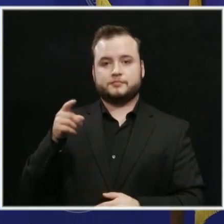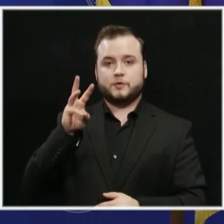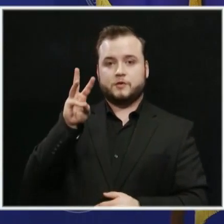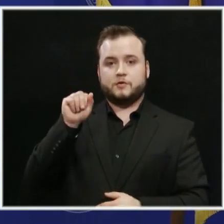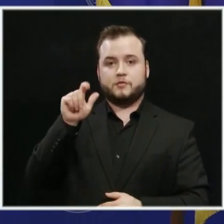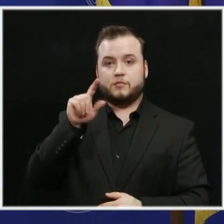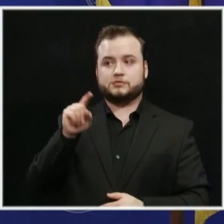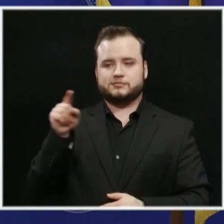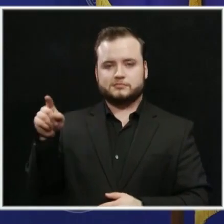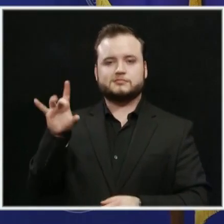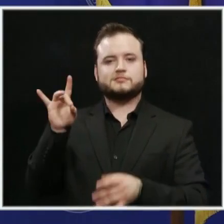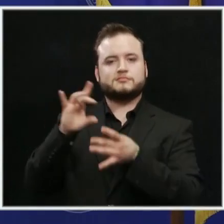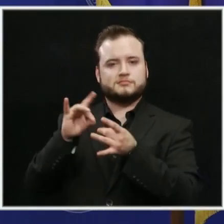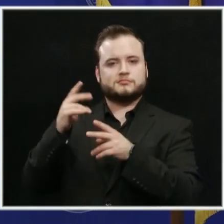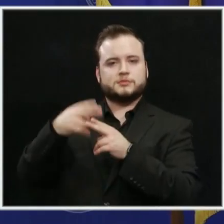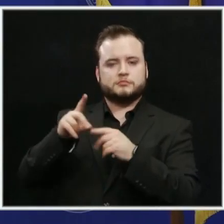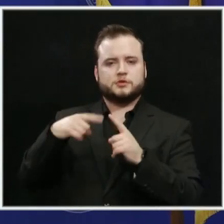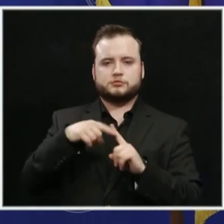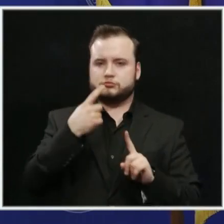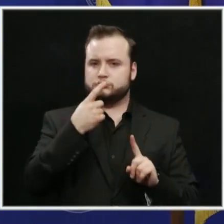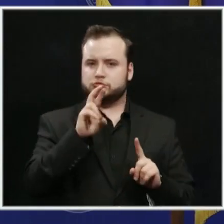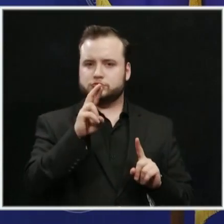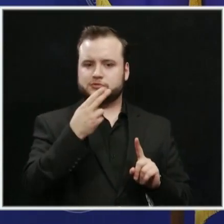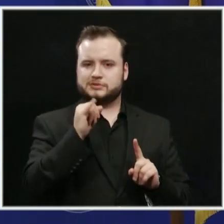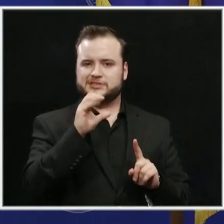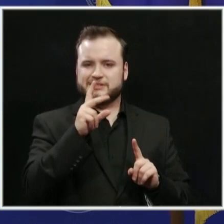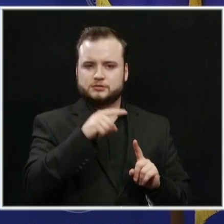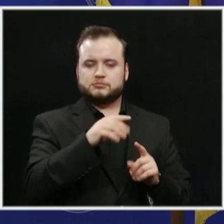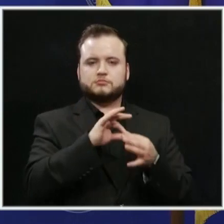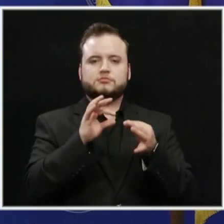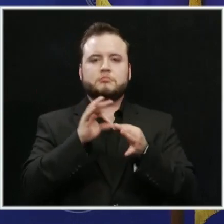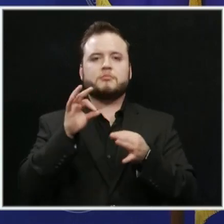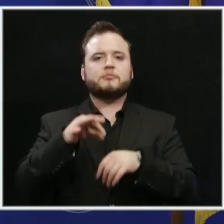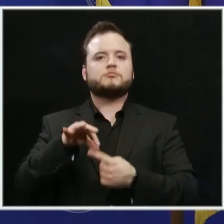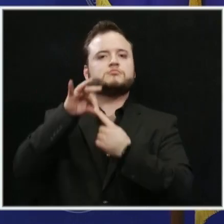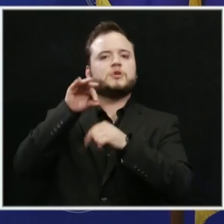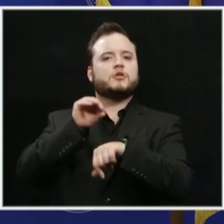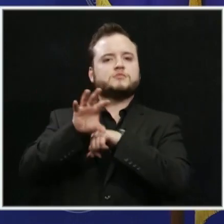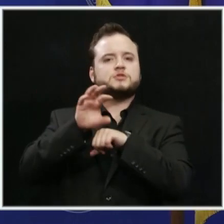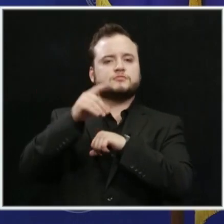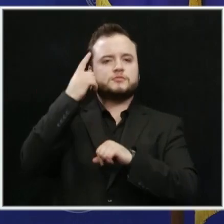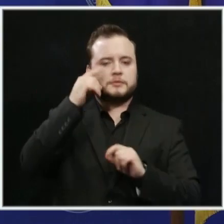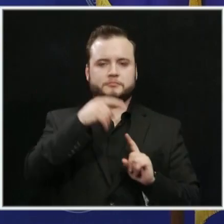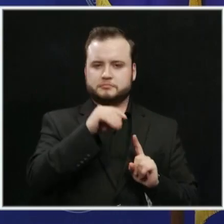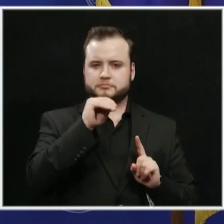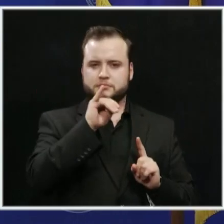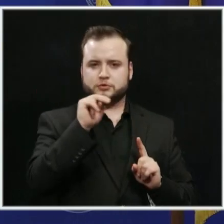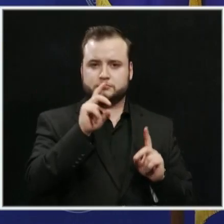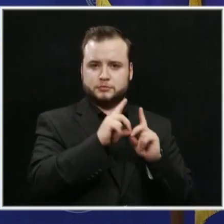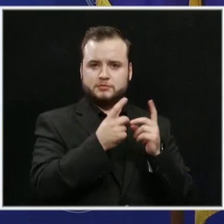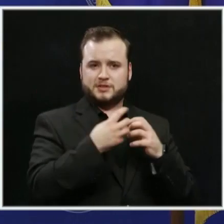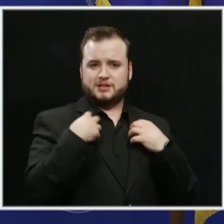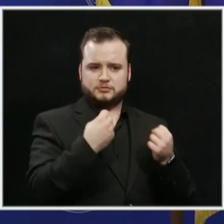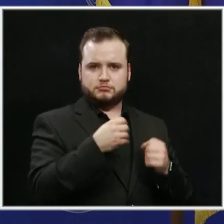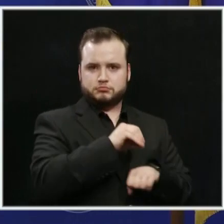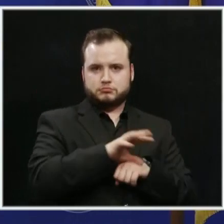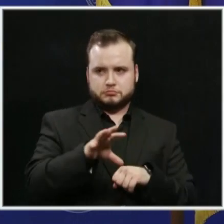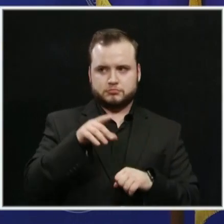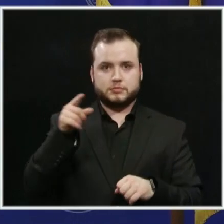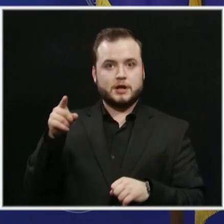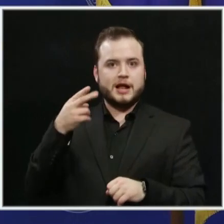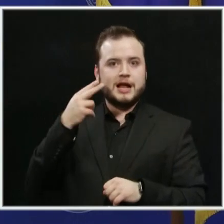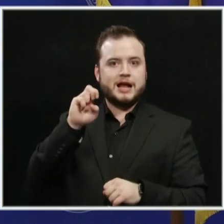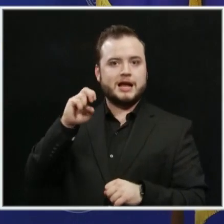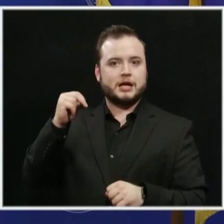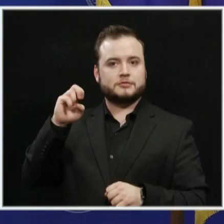a special advisor to the health department in this event. We're grateful to Hennepin County Healthcare, Hennepin Healthcare System for loaning John to